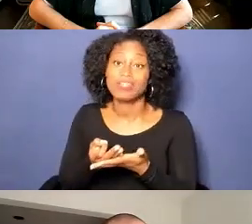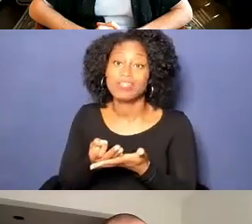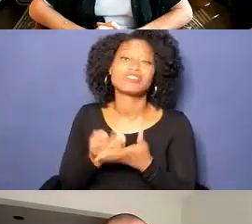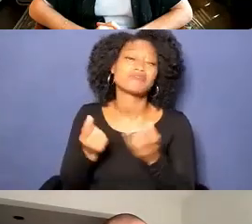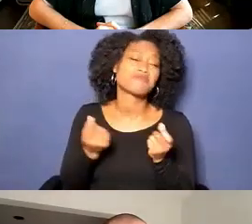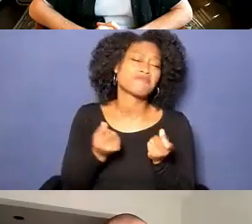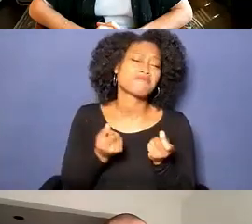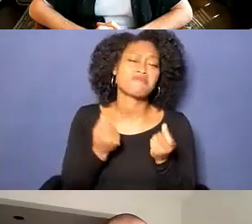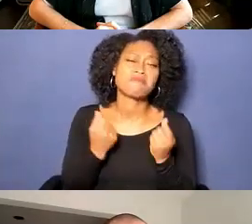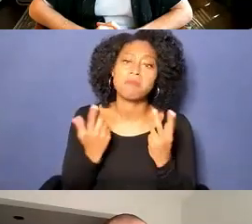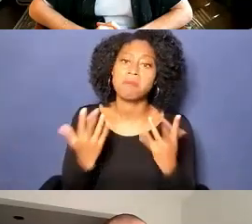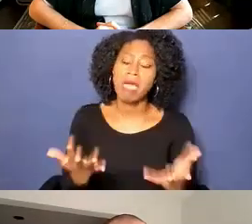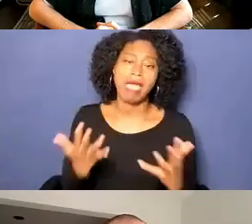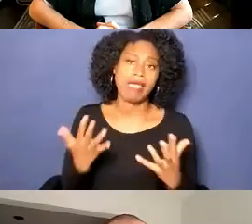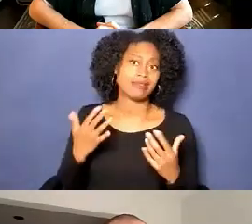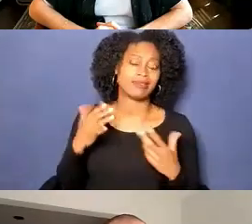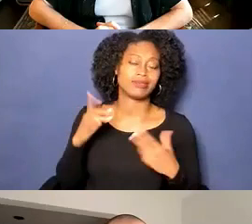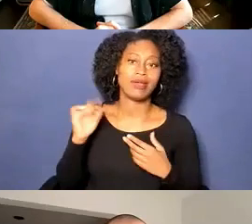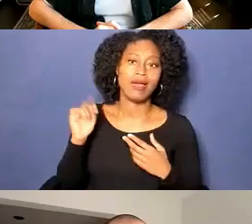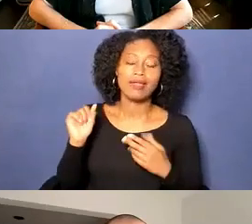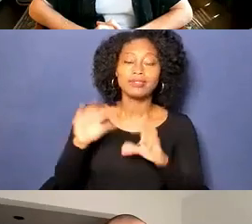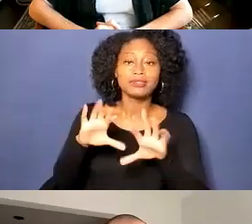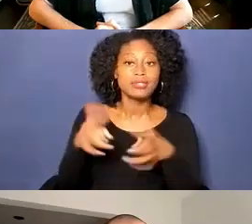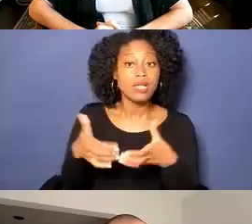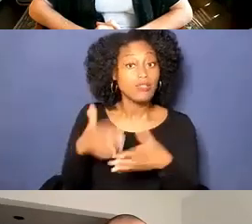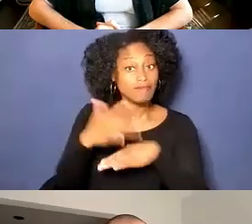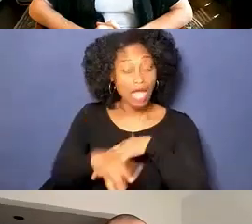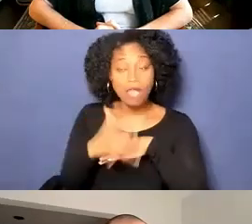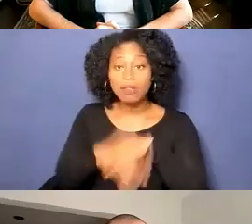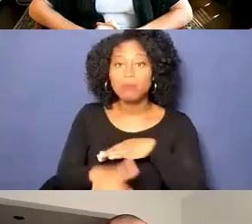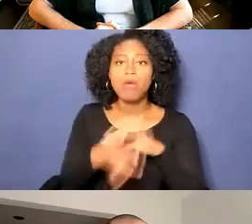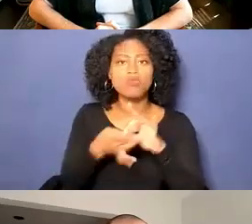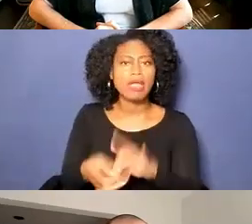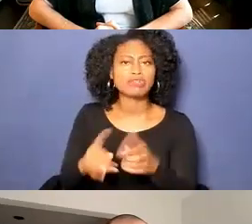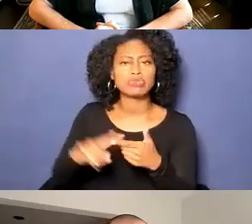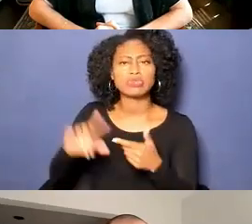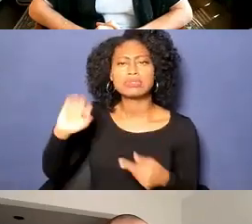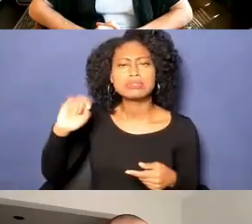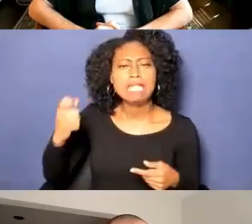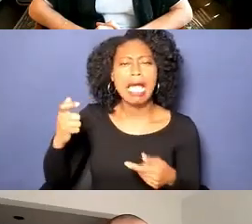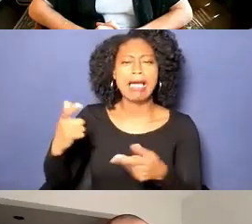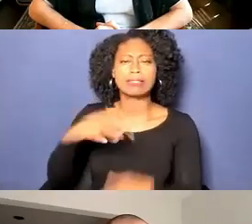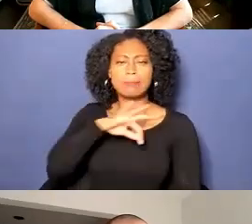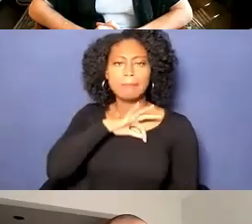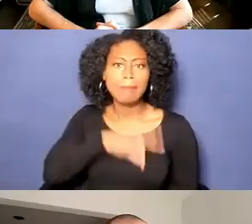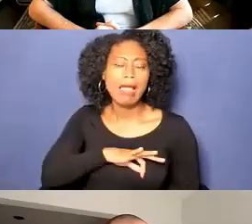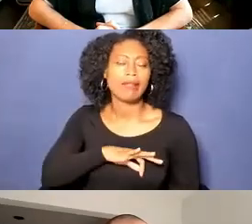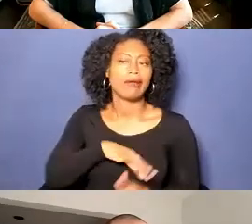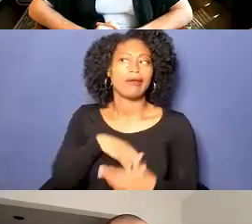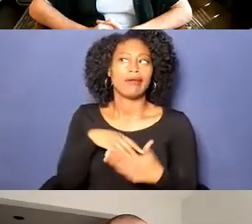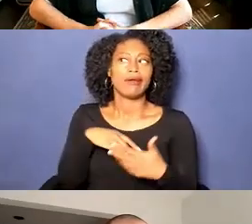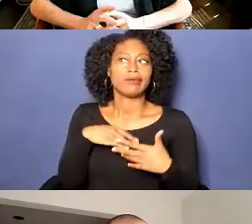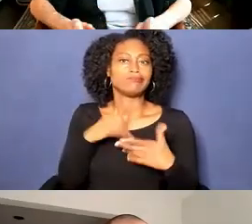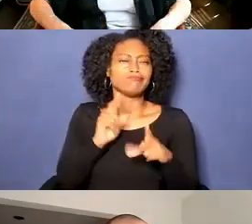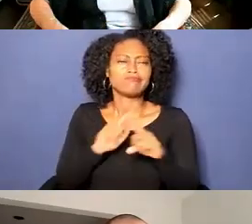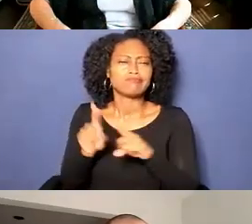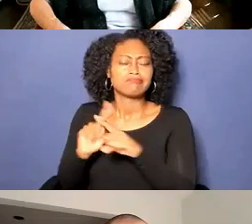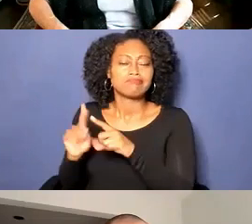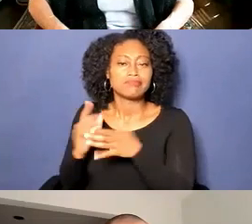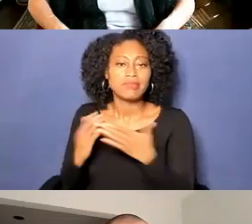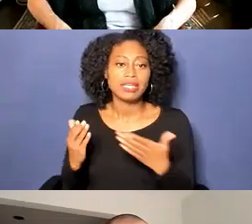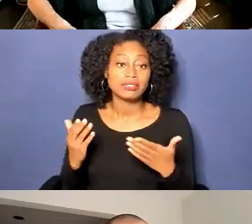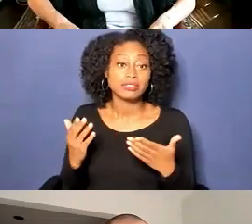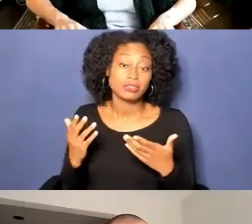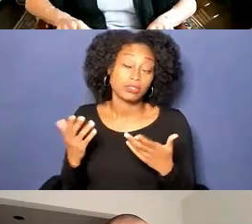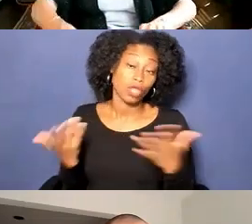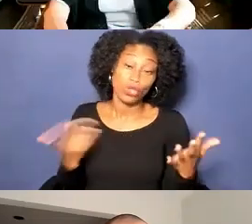that are available that deal with different kinds of tax benefits, different kinds of things that are part